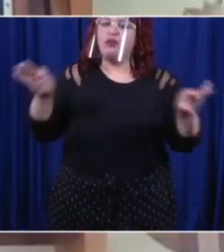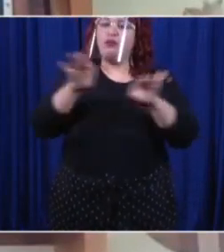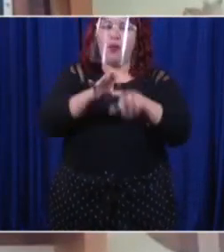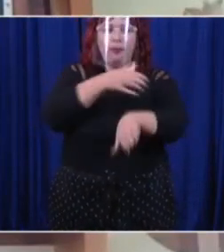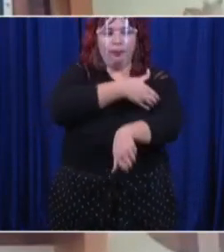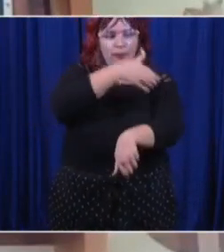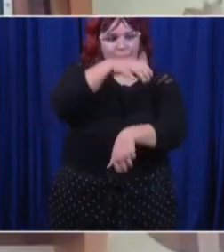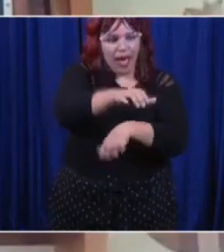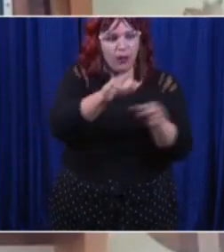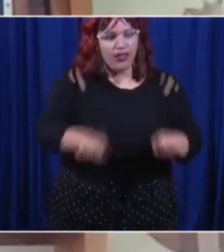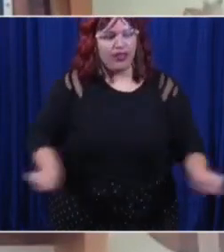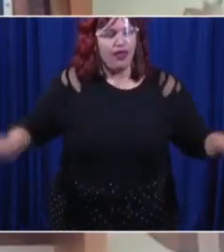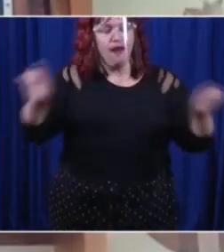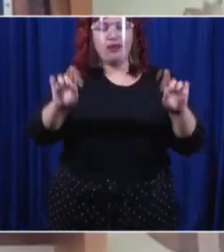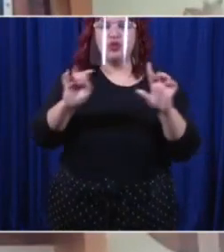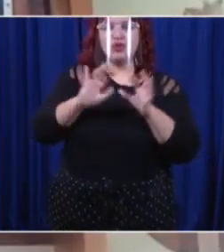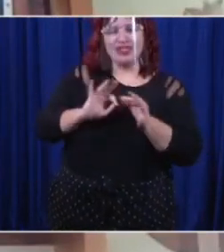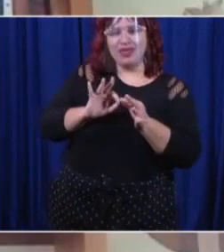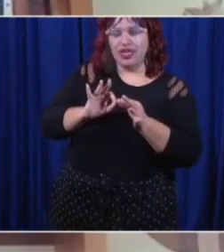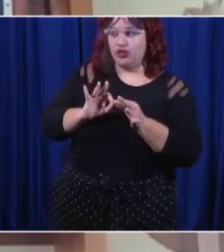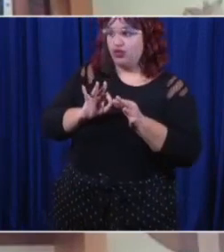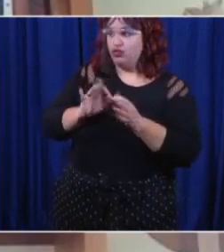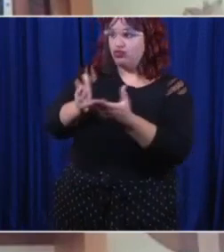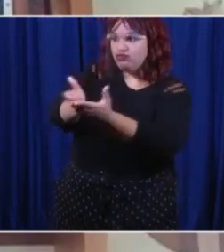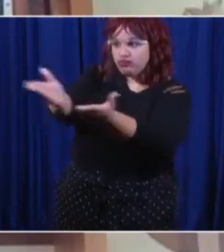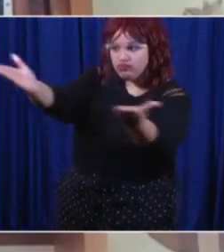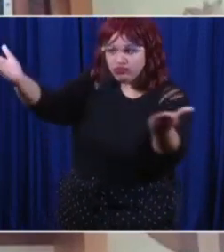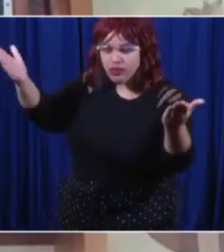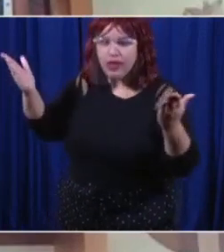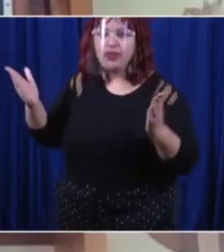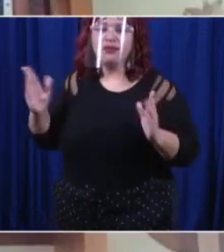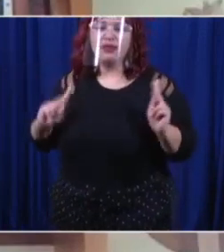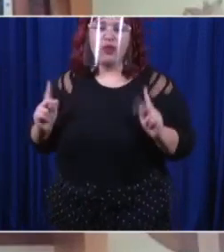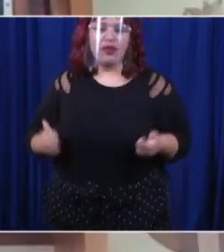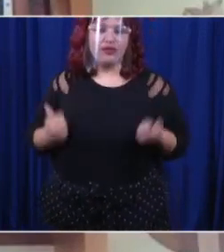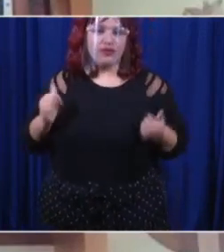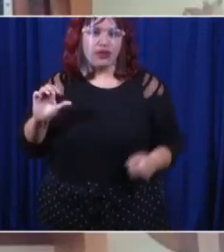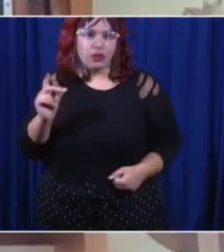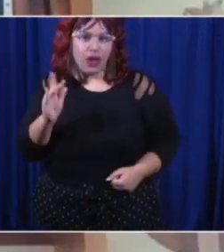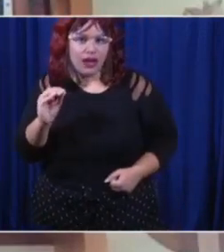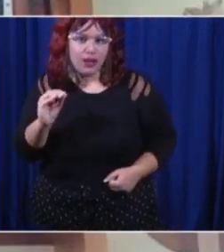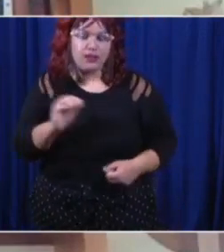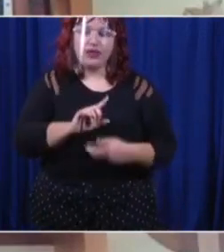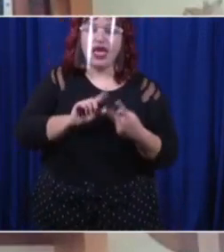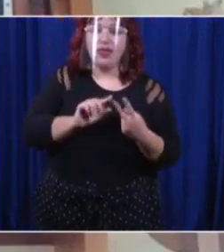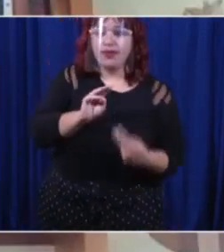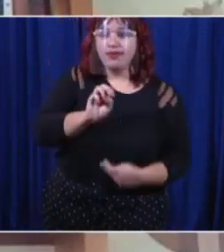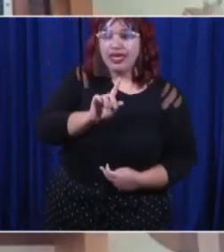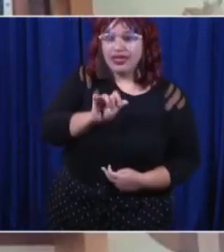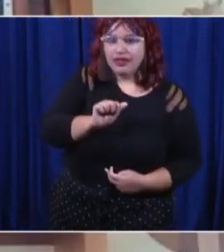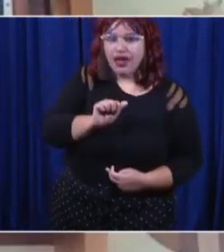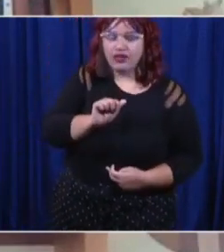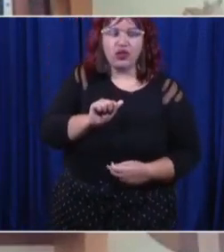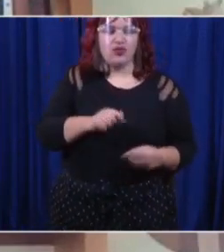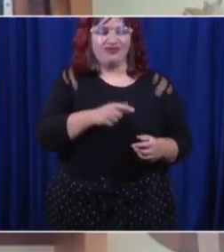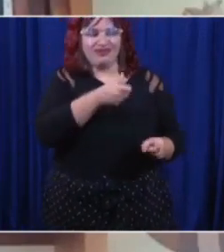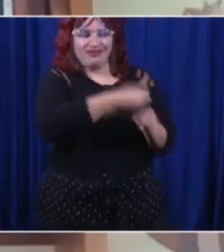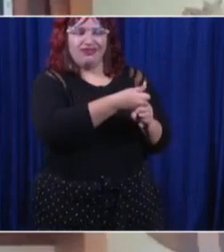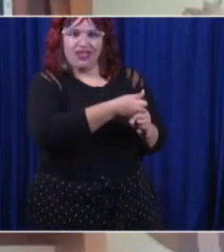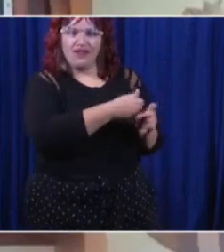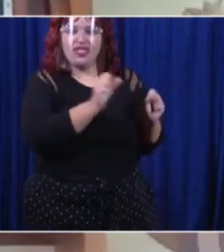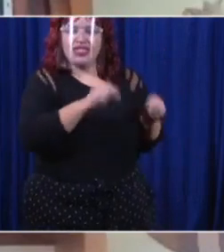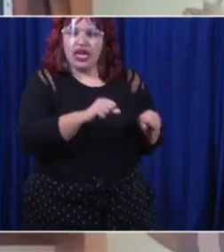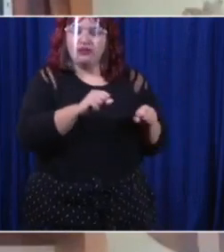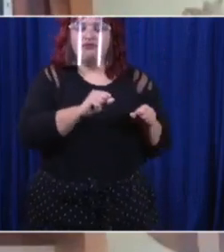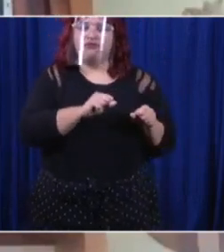speak directly to our news media in Ohio and explain what they are seeing and where they think we are at